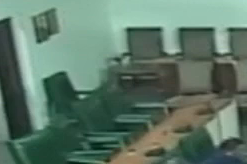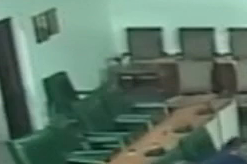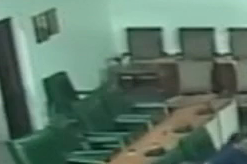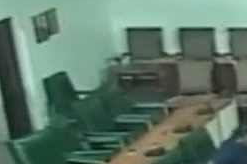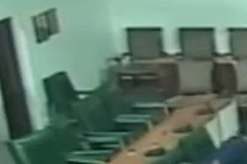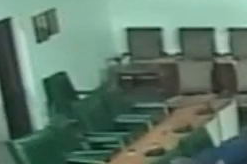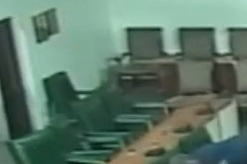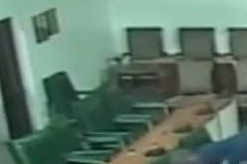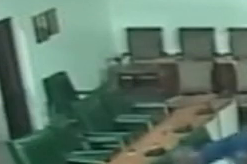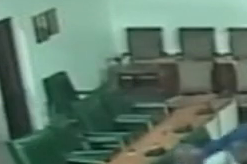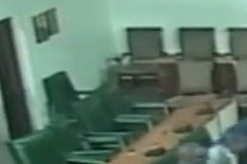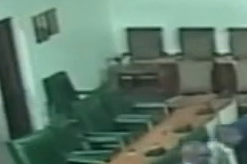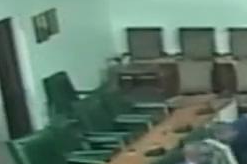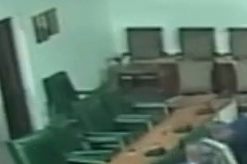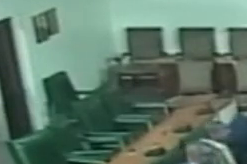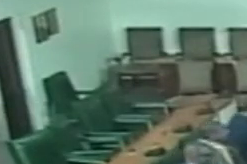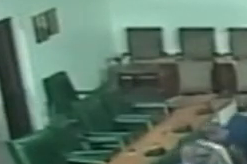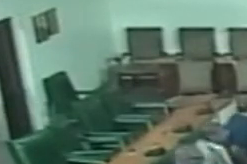adjourned.